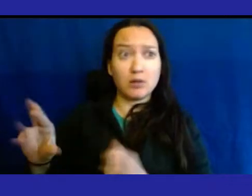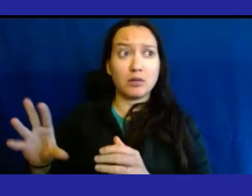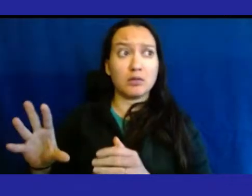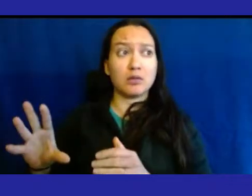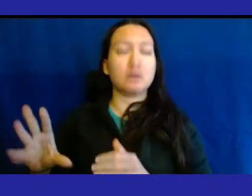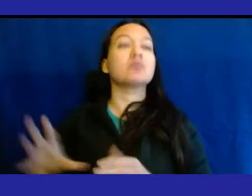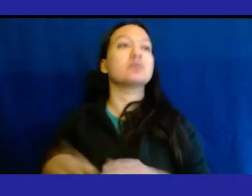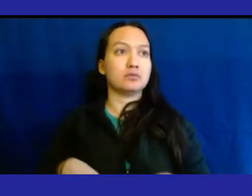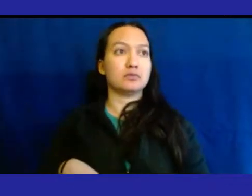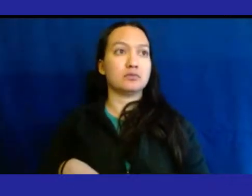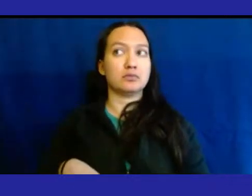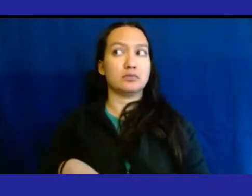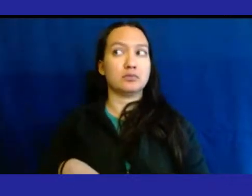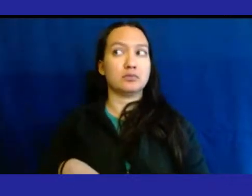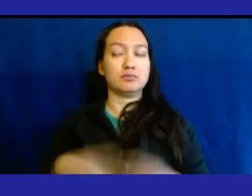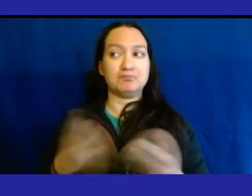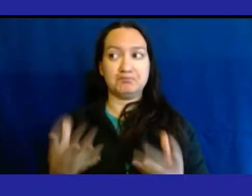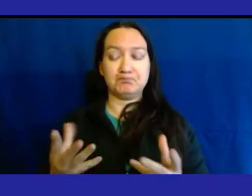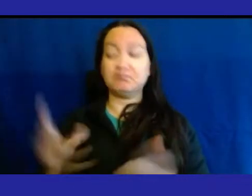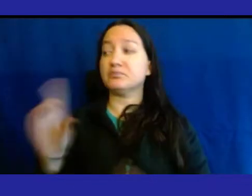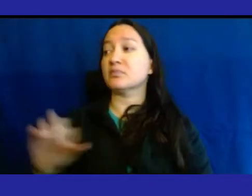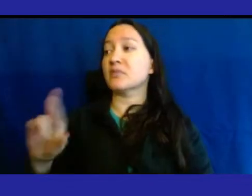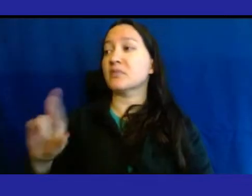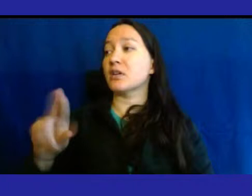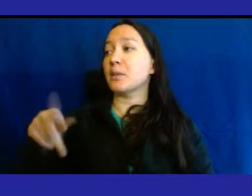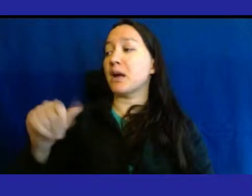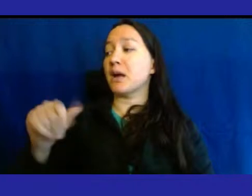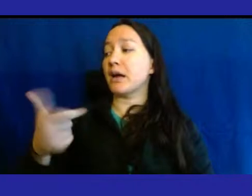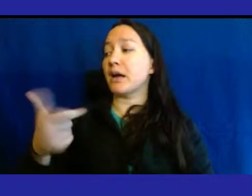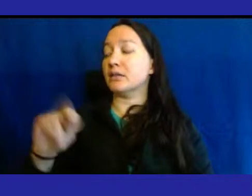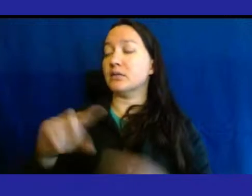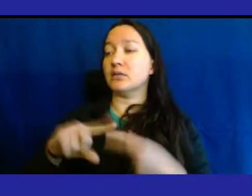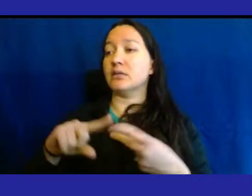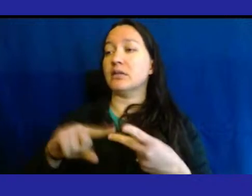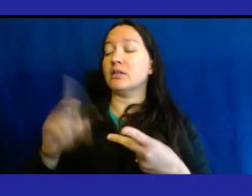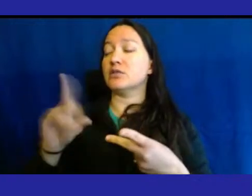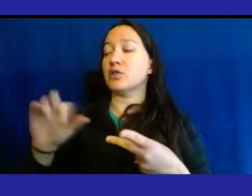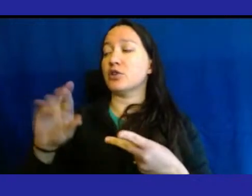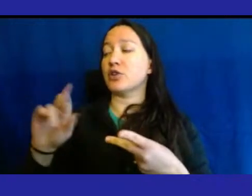okay. Dr. Pagan? Yes. Dr. Allen? Yes.